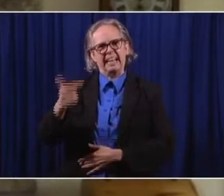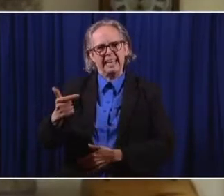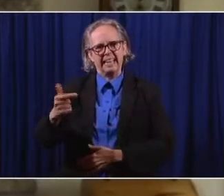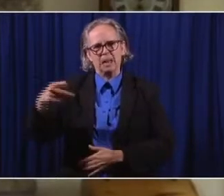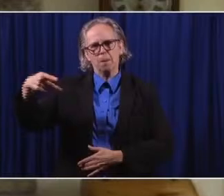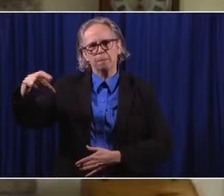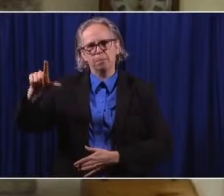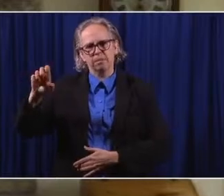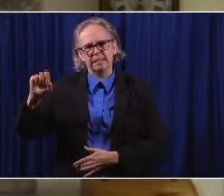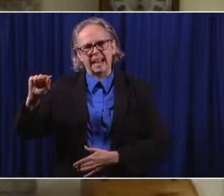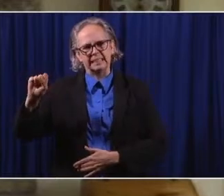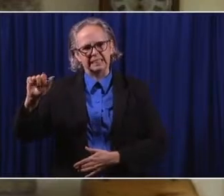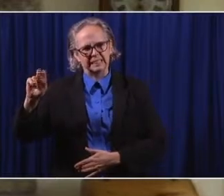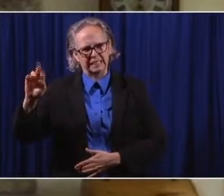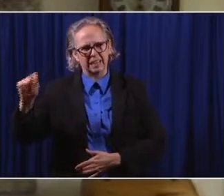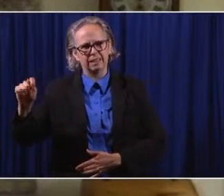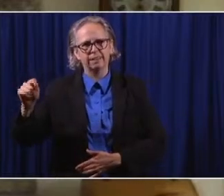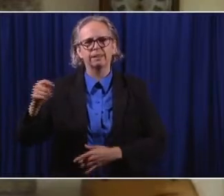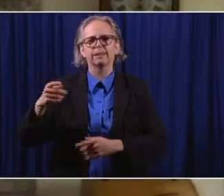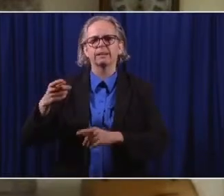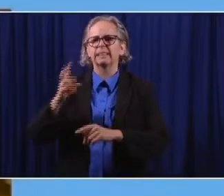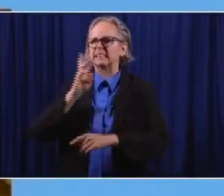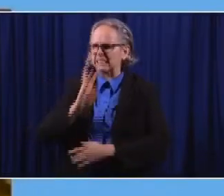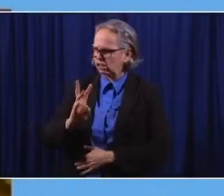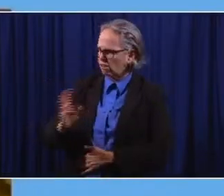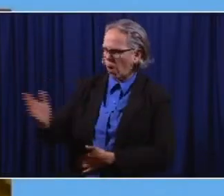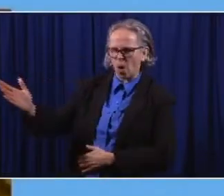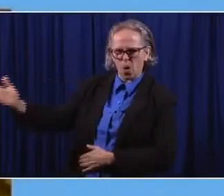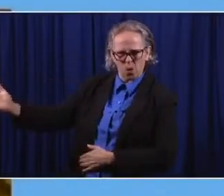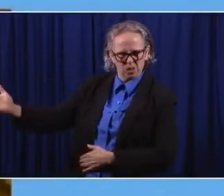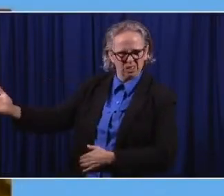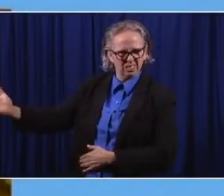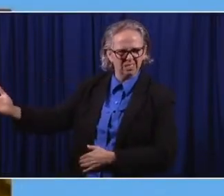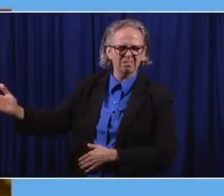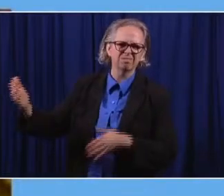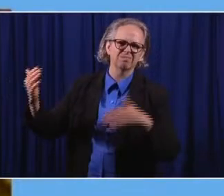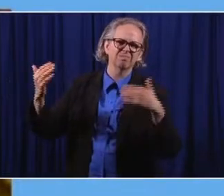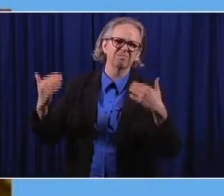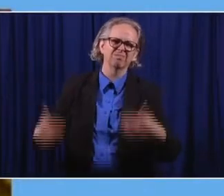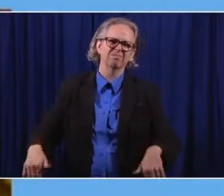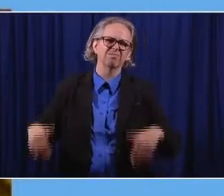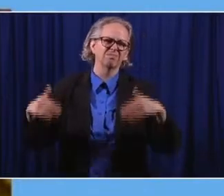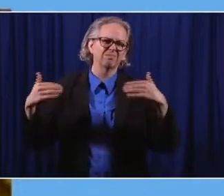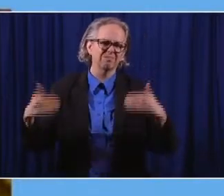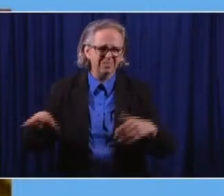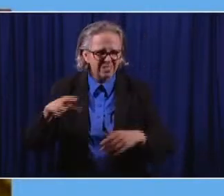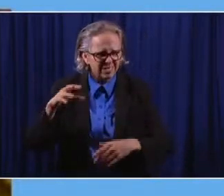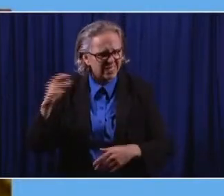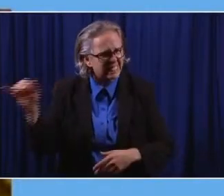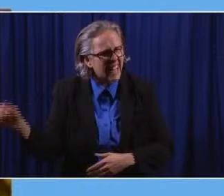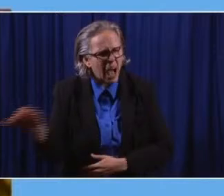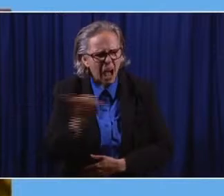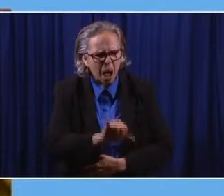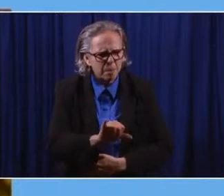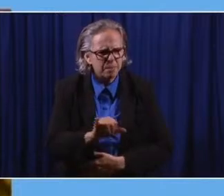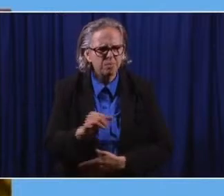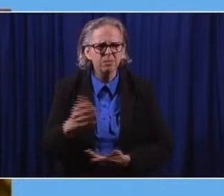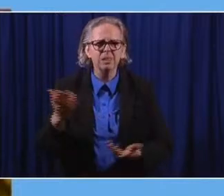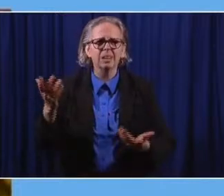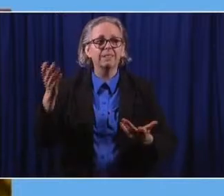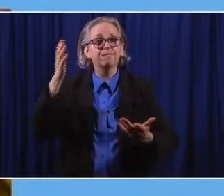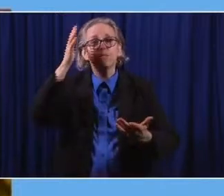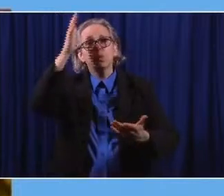there. King was just 6 years old. He too had a future with infinite